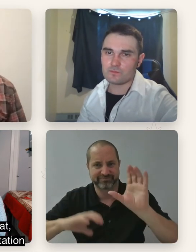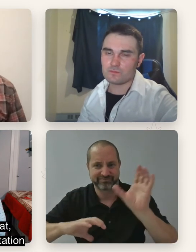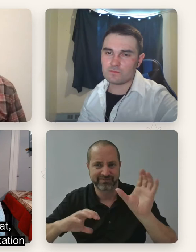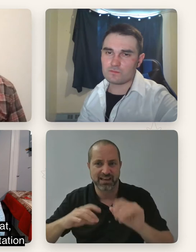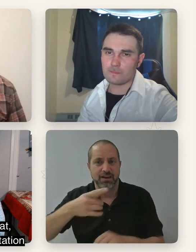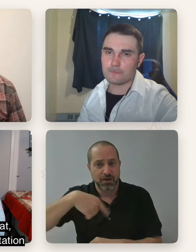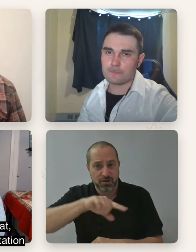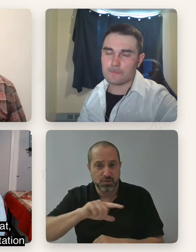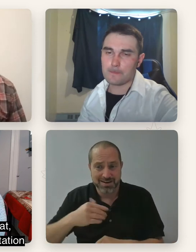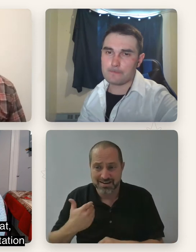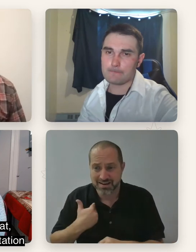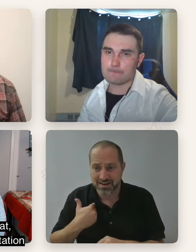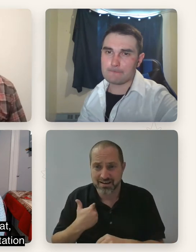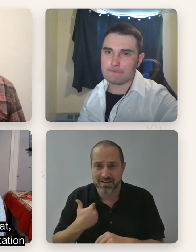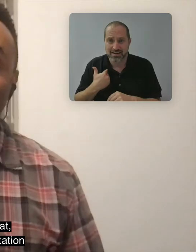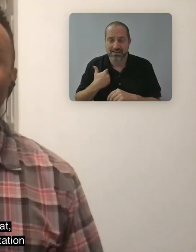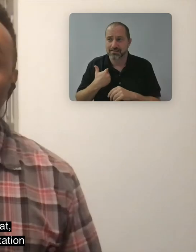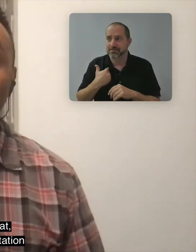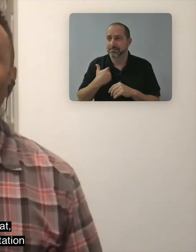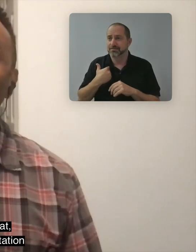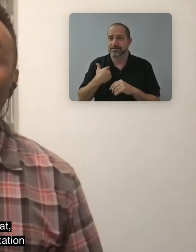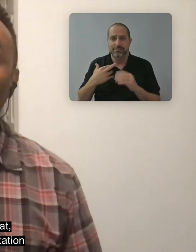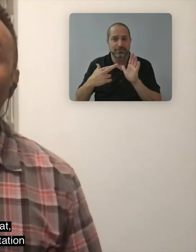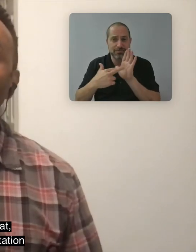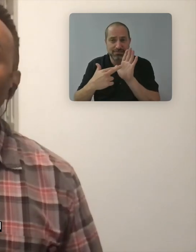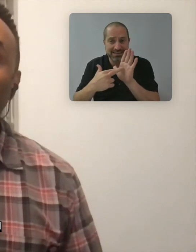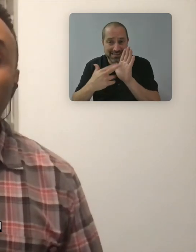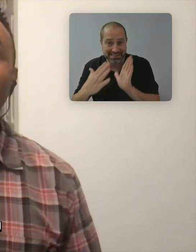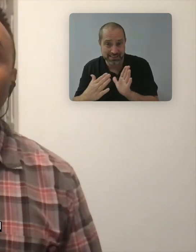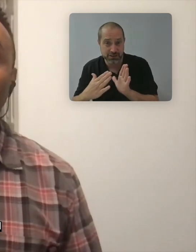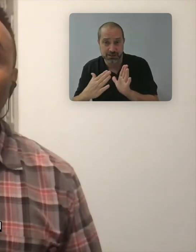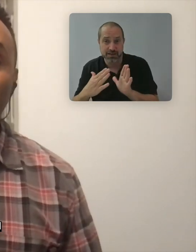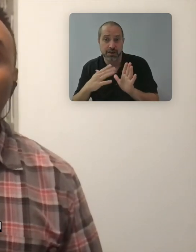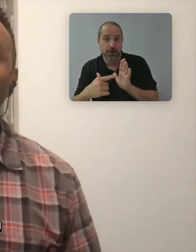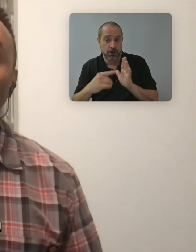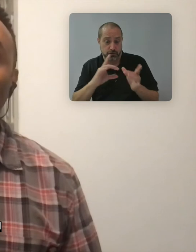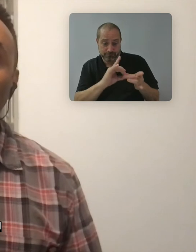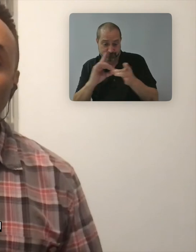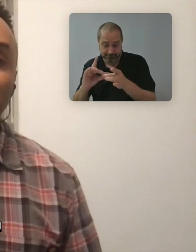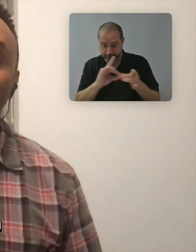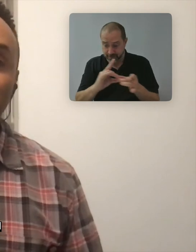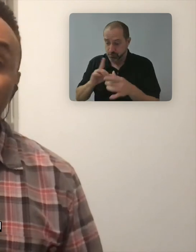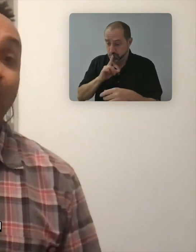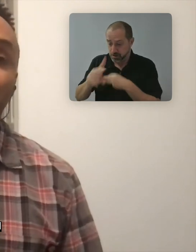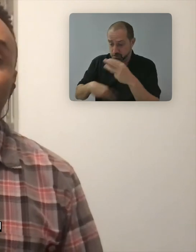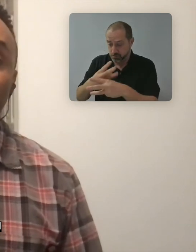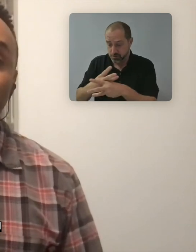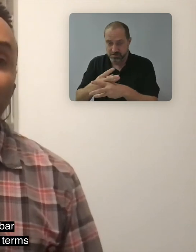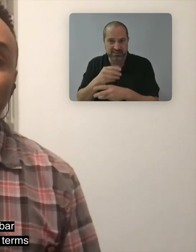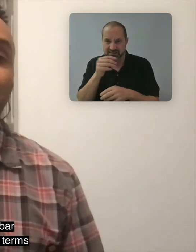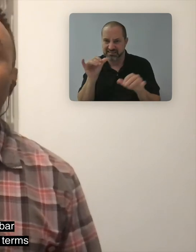we're at in terms of representation reflecting actual lived society.